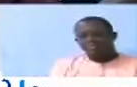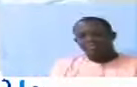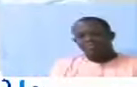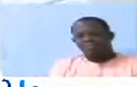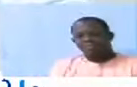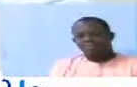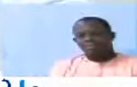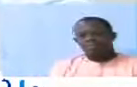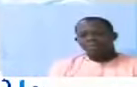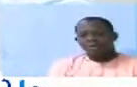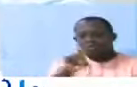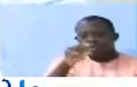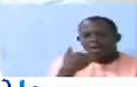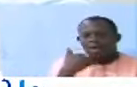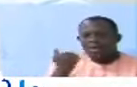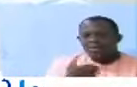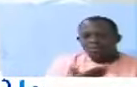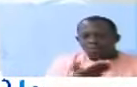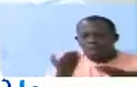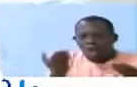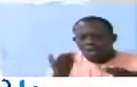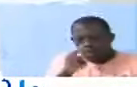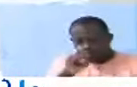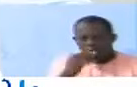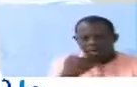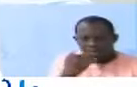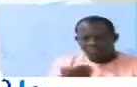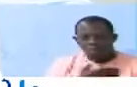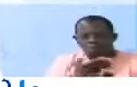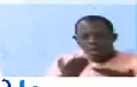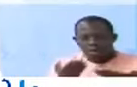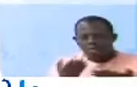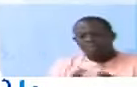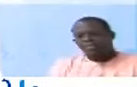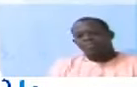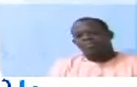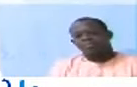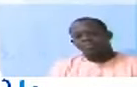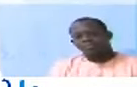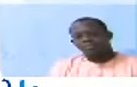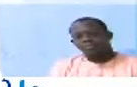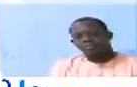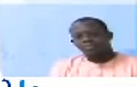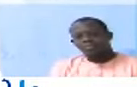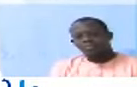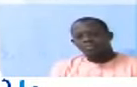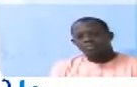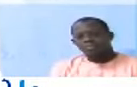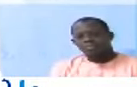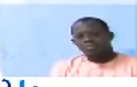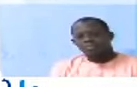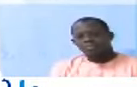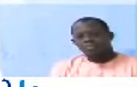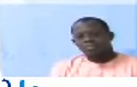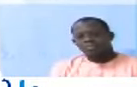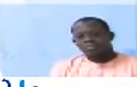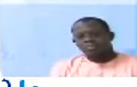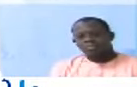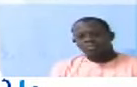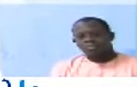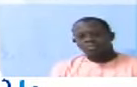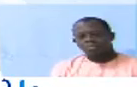Did you ask him why? Ya ni ninkala dalila jumakang. Kaya ko mbita minto la konye ni minu